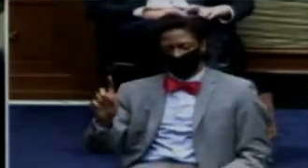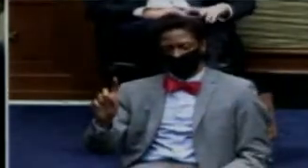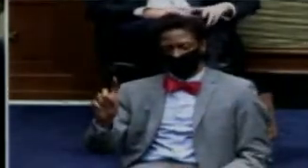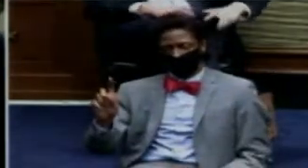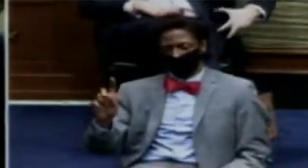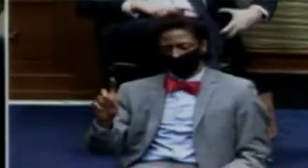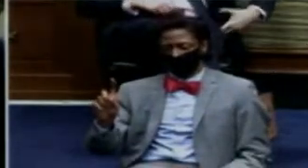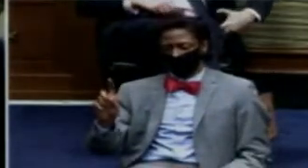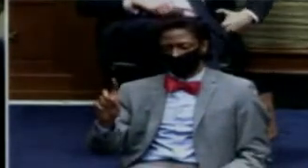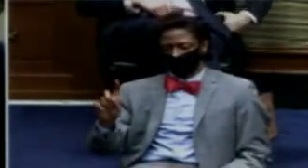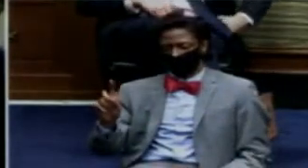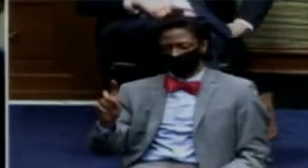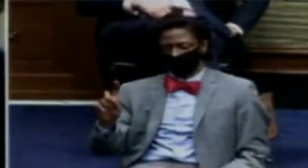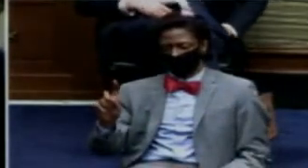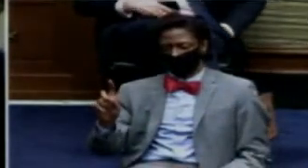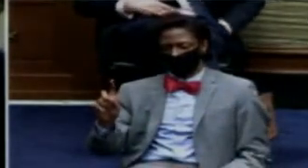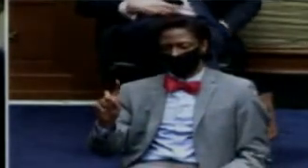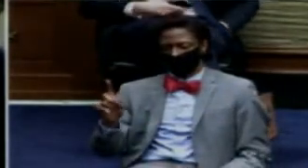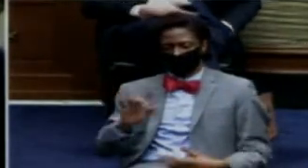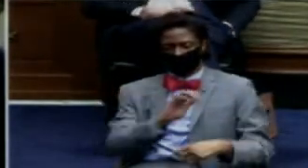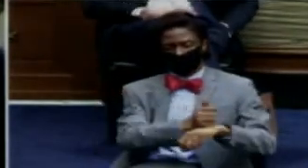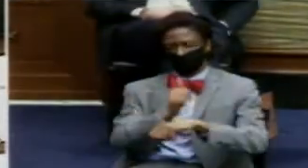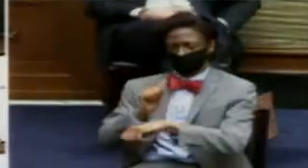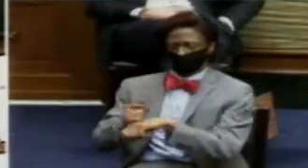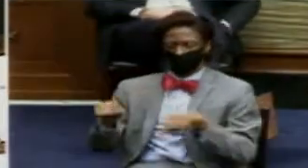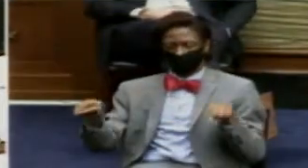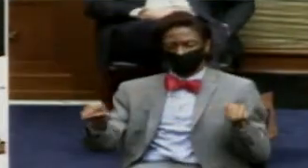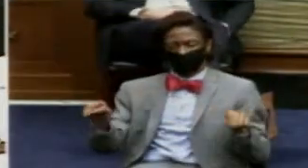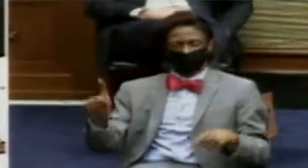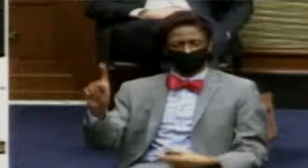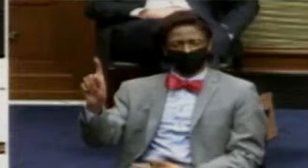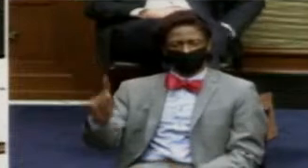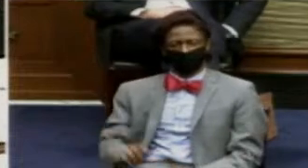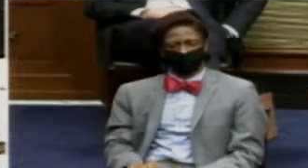going to be, and where are the dockyards going to be?